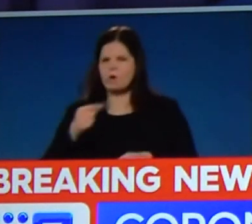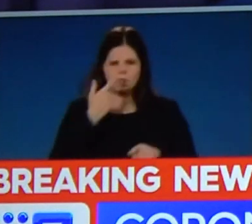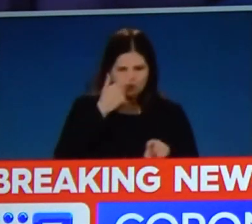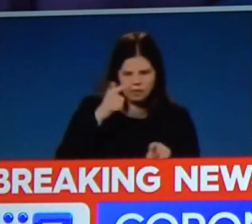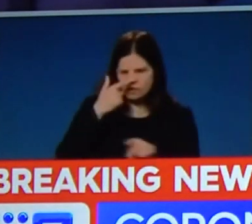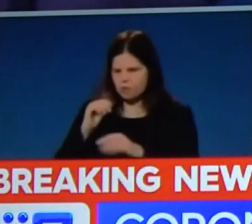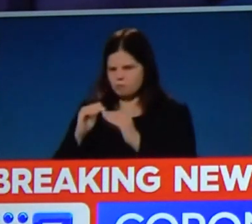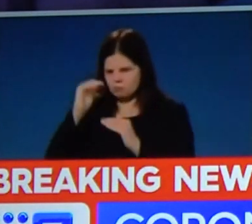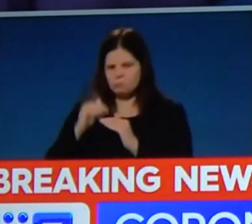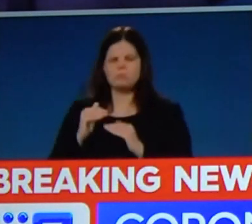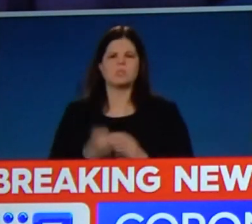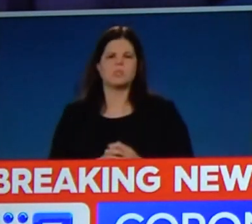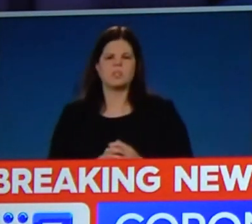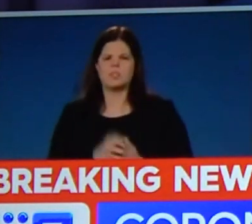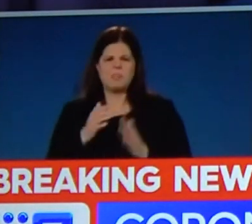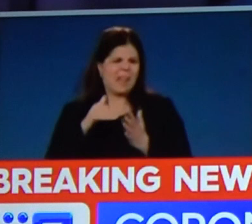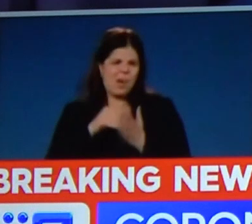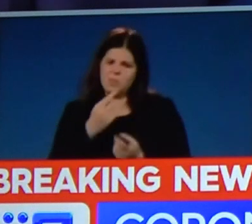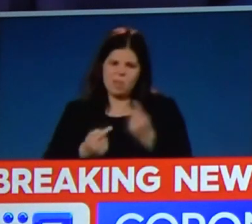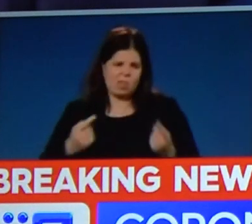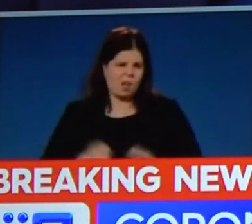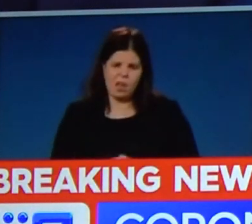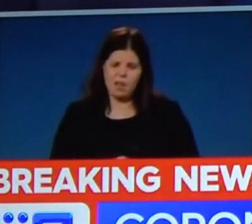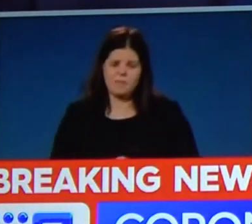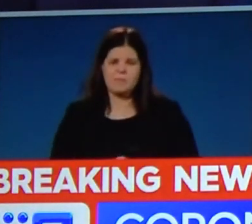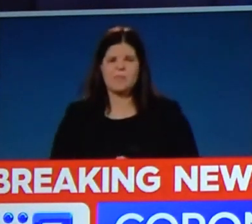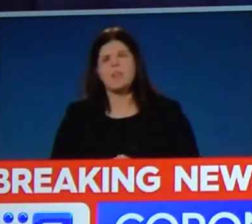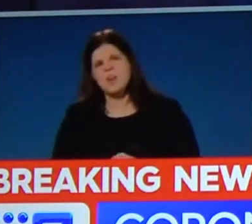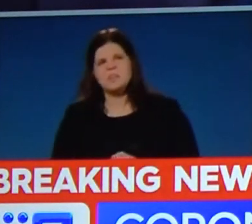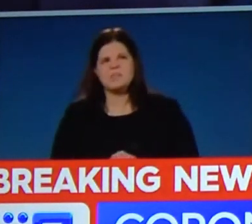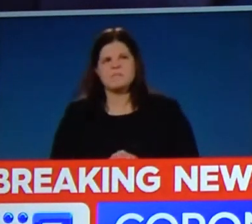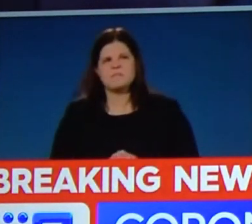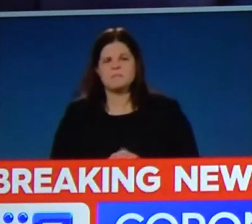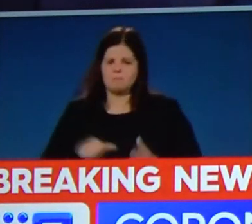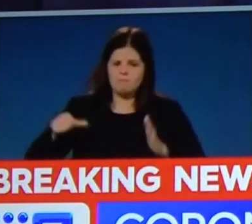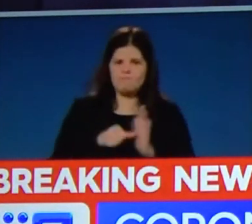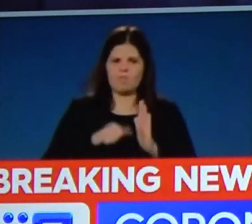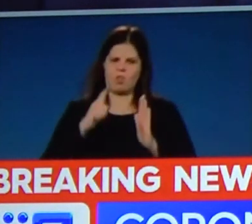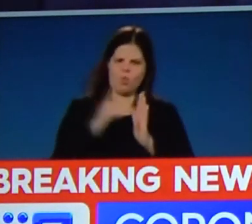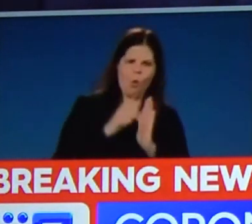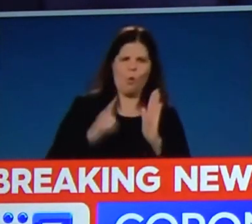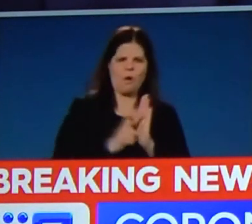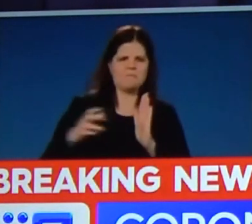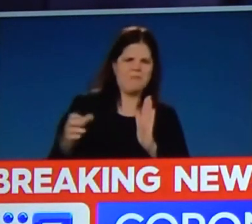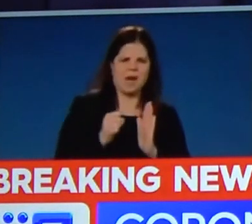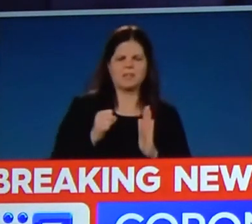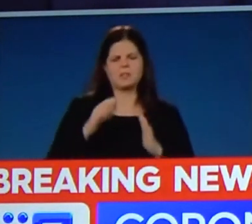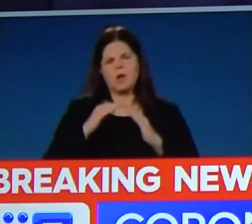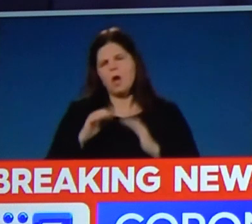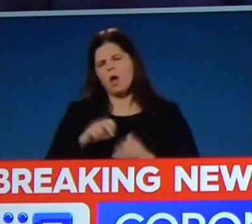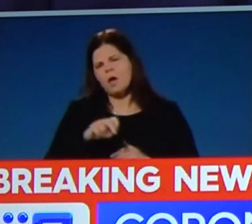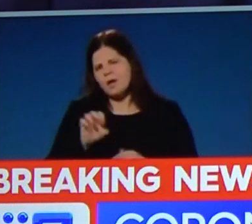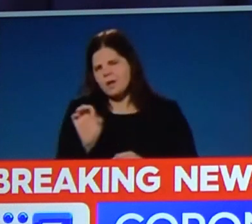is we've got to help each other at the end of the day. I mean, they can still, it is not a strict rule, it is there for their own